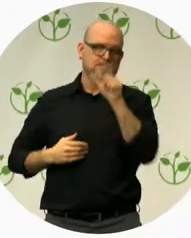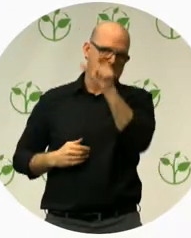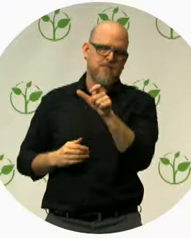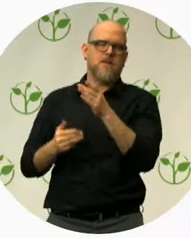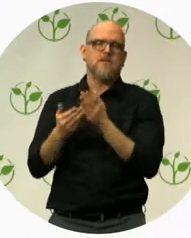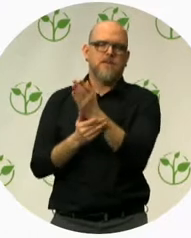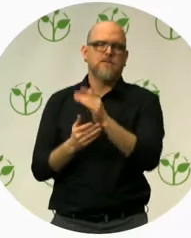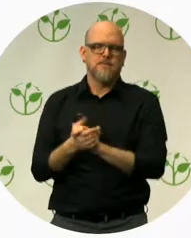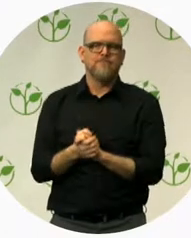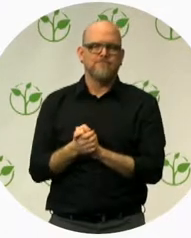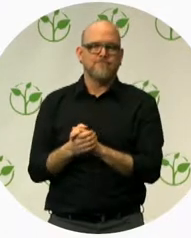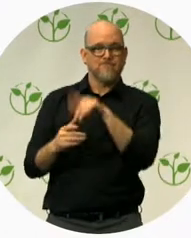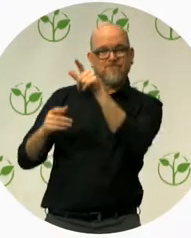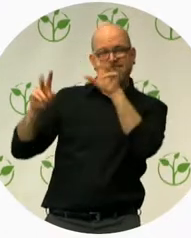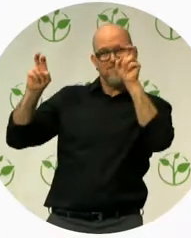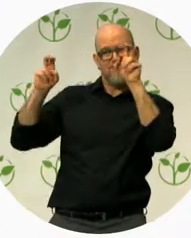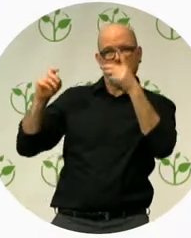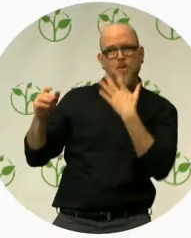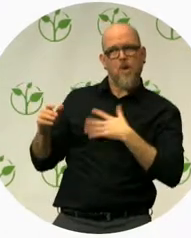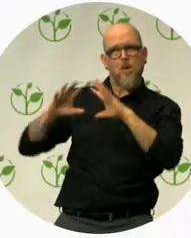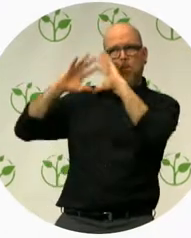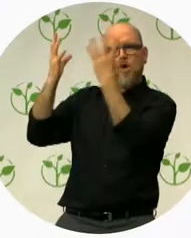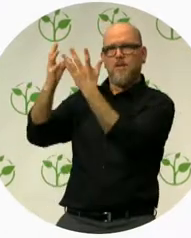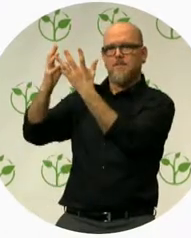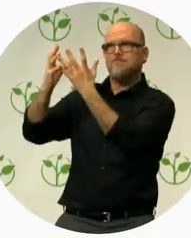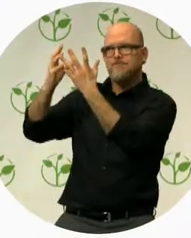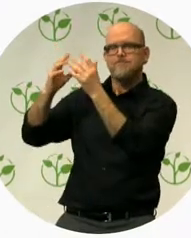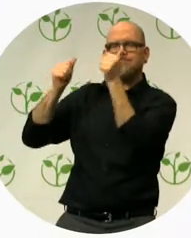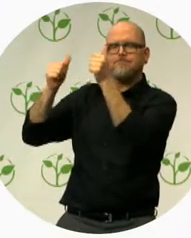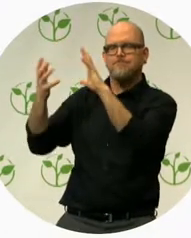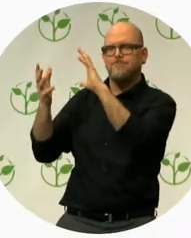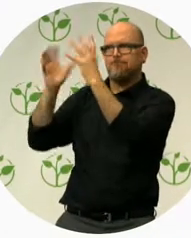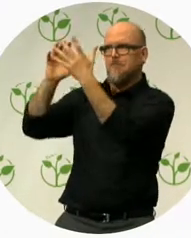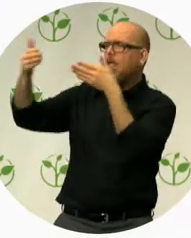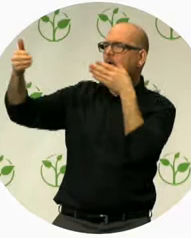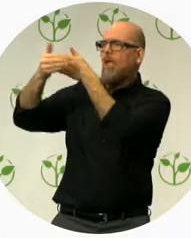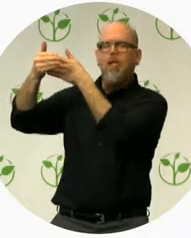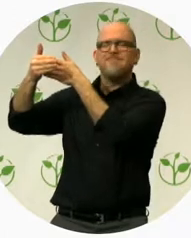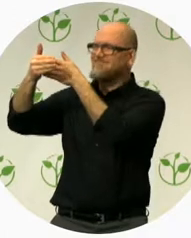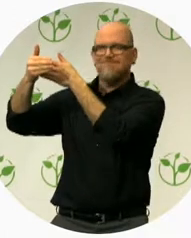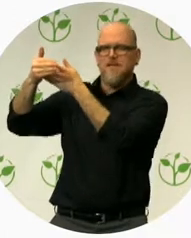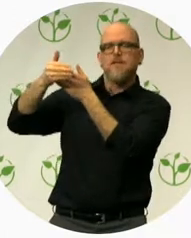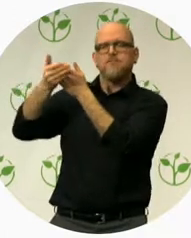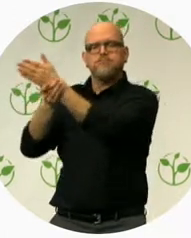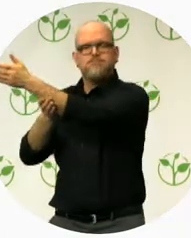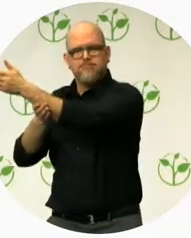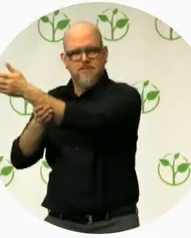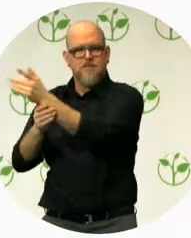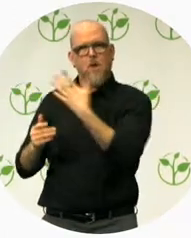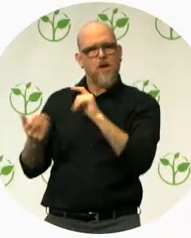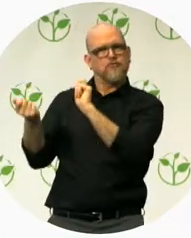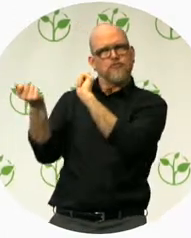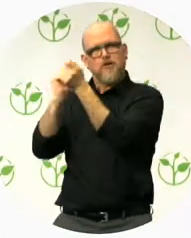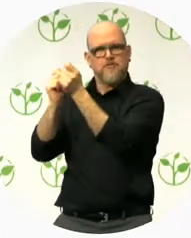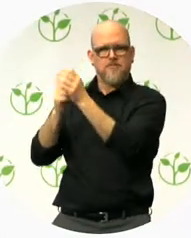zero barriers for all persons with disabilities, and we do not want anyone to be